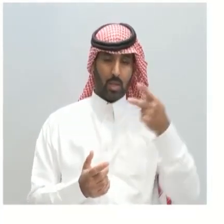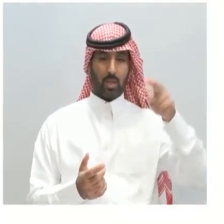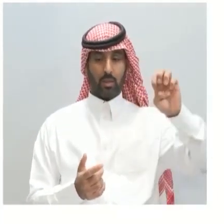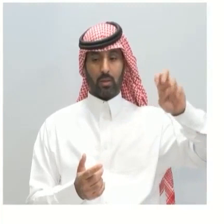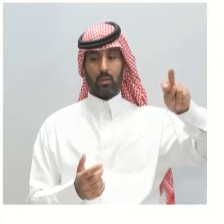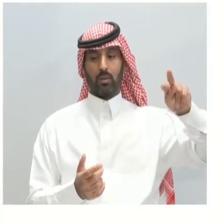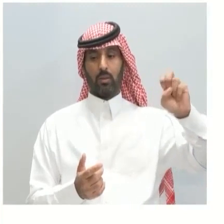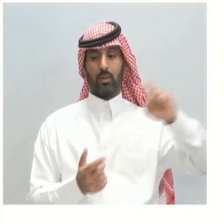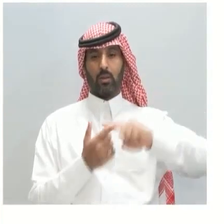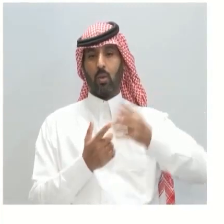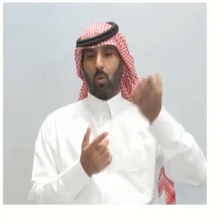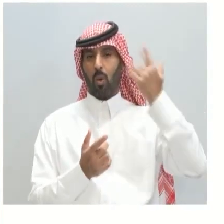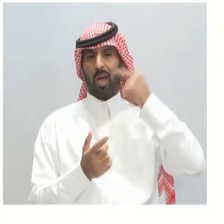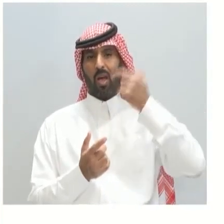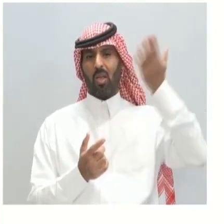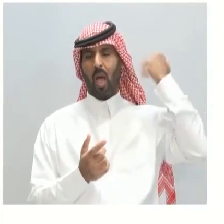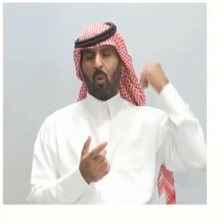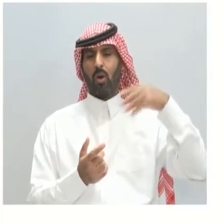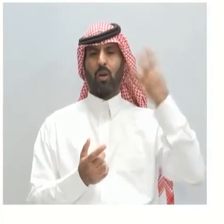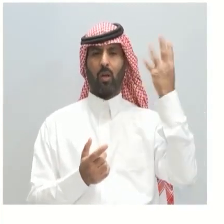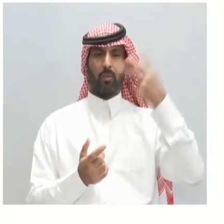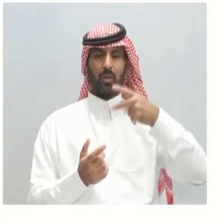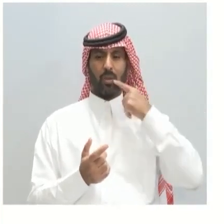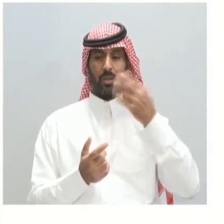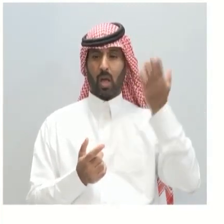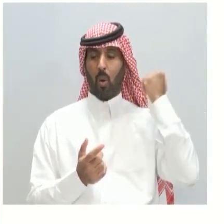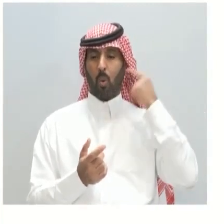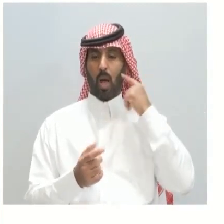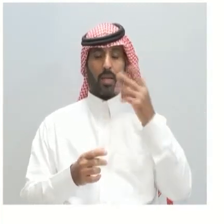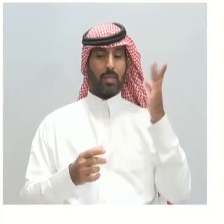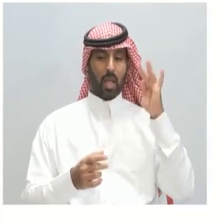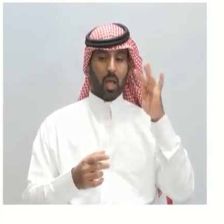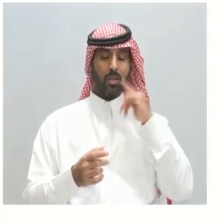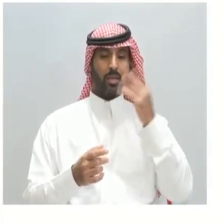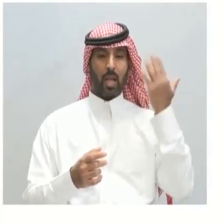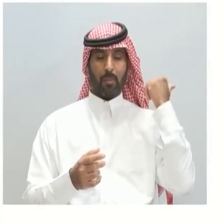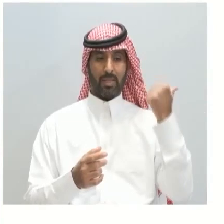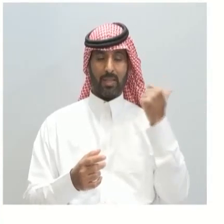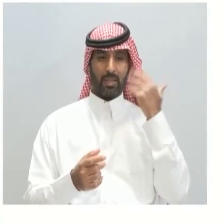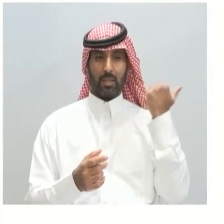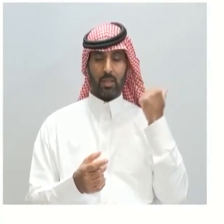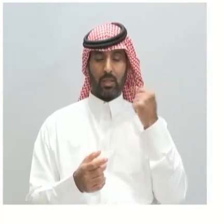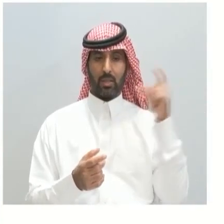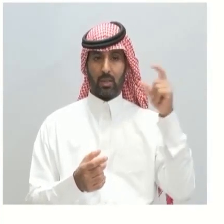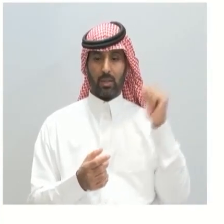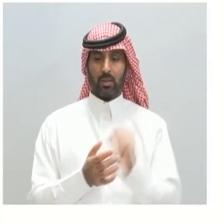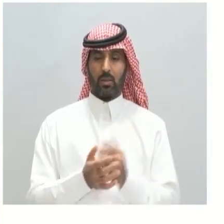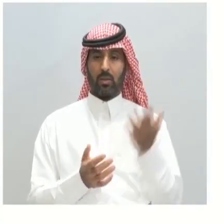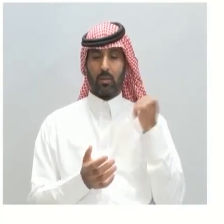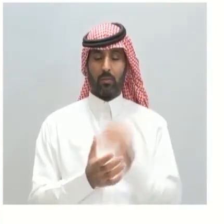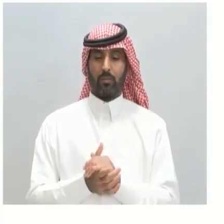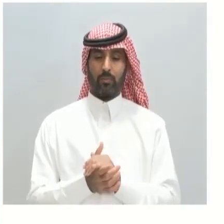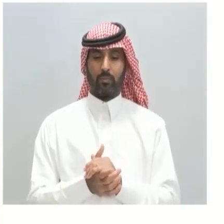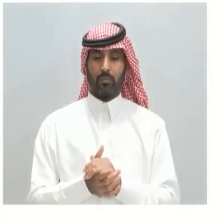was 24 and was married 6 months later. So 6 months later, he got married.